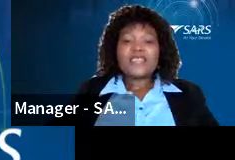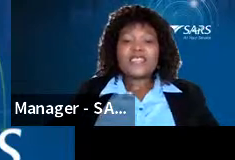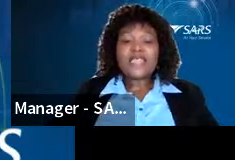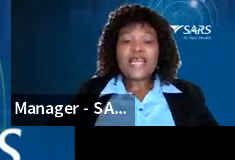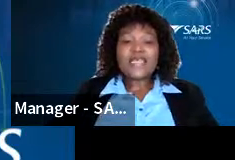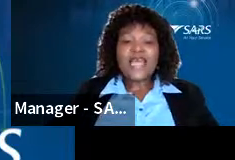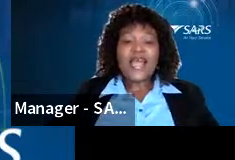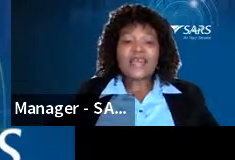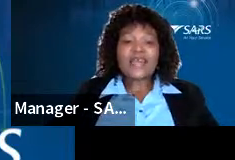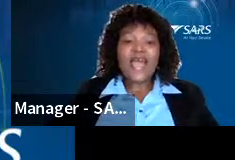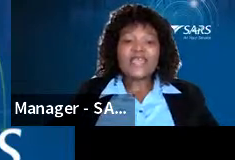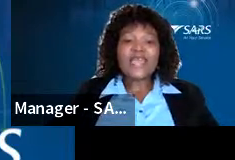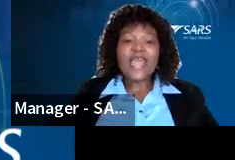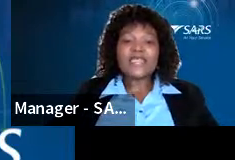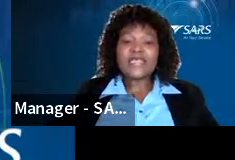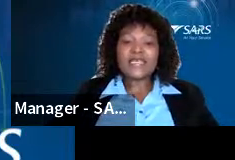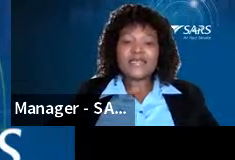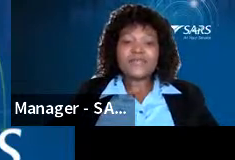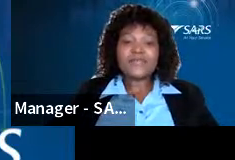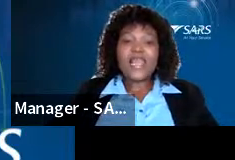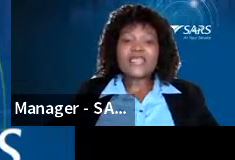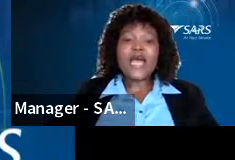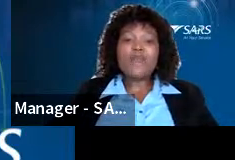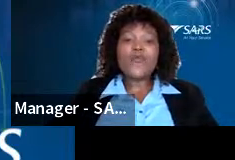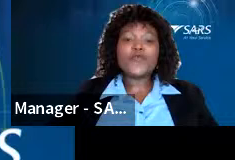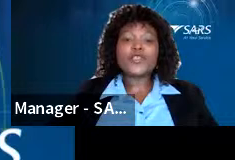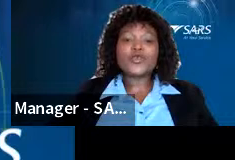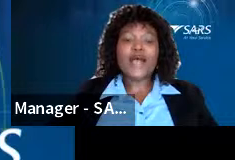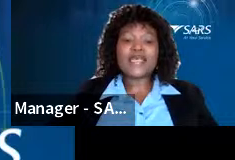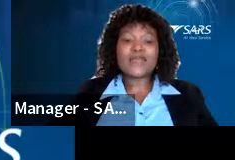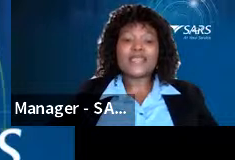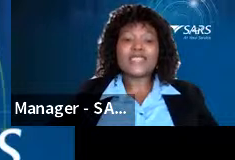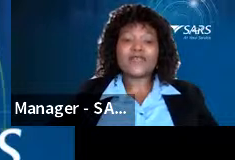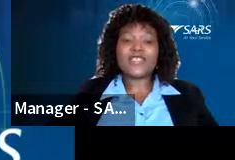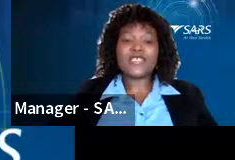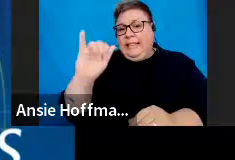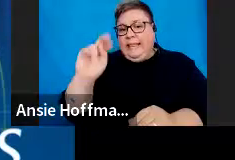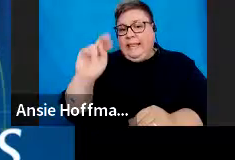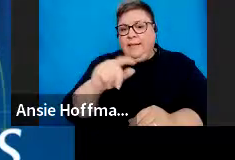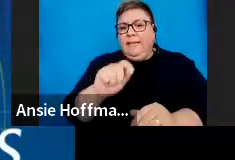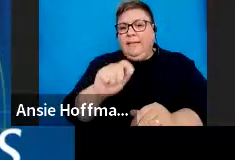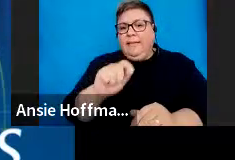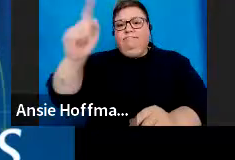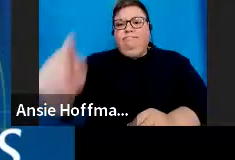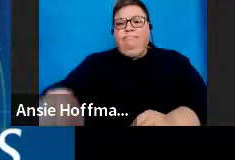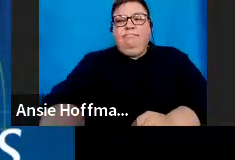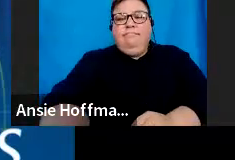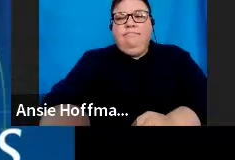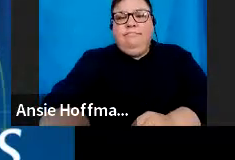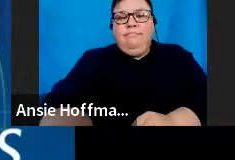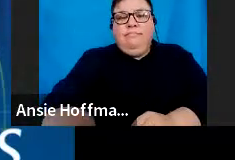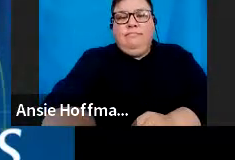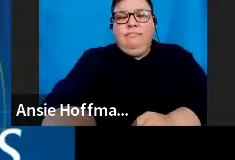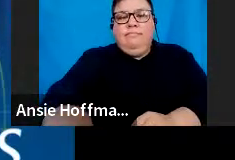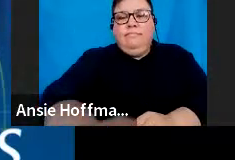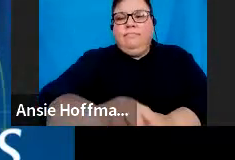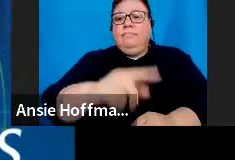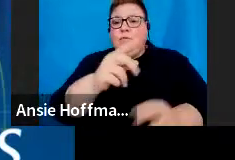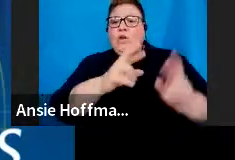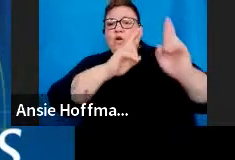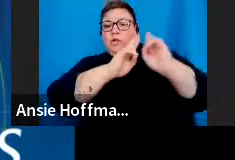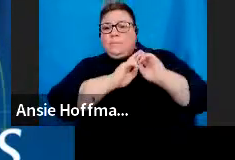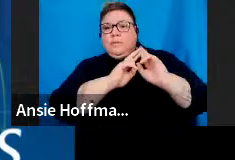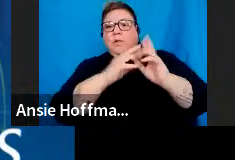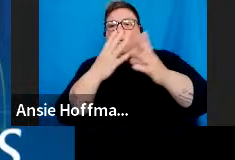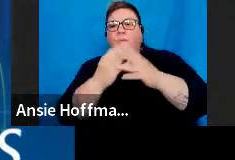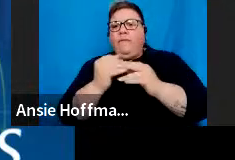She started her career in editing, later moved to assessment division, where she was responsible for individuals,